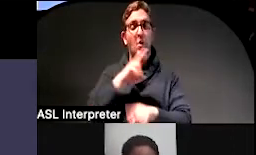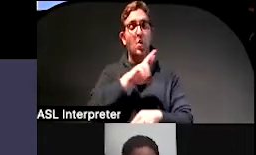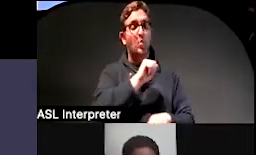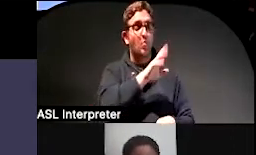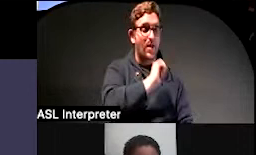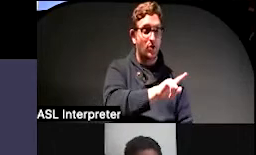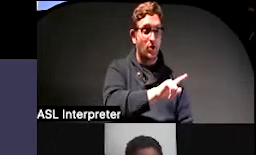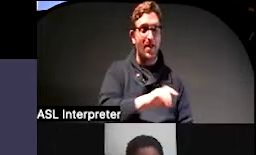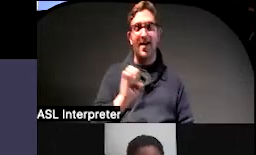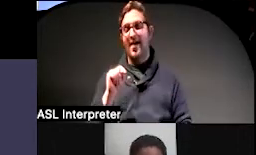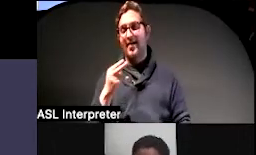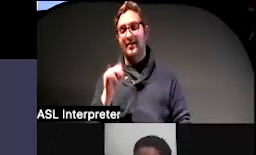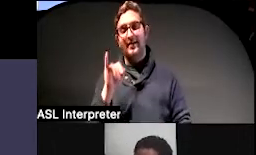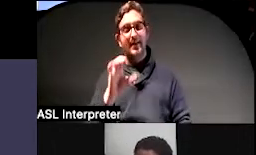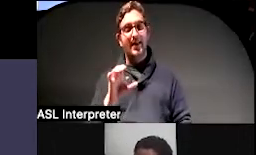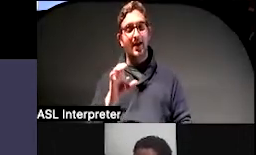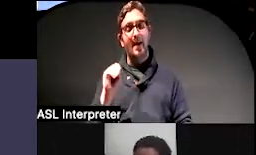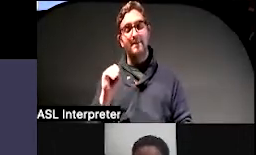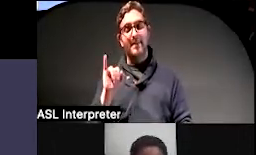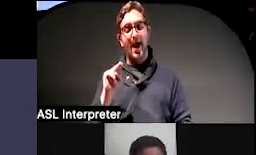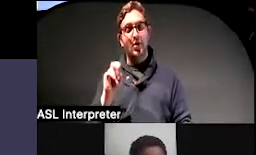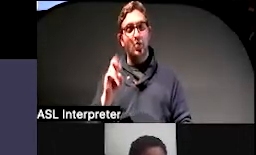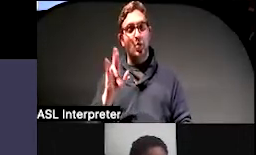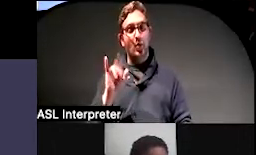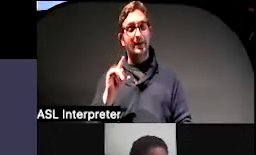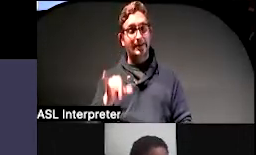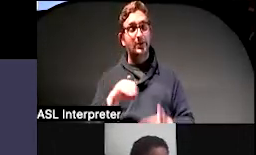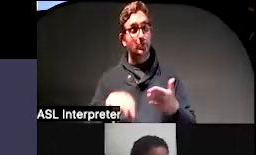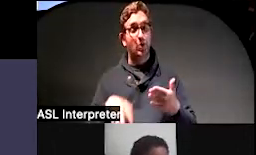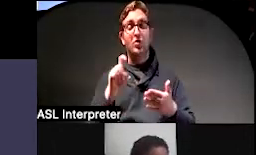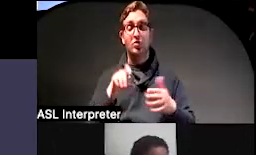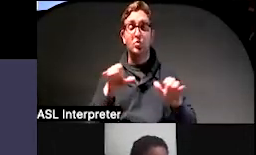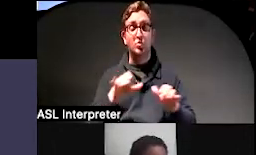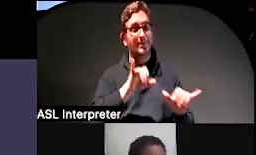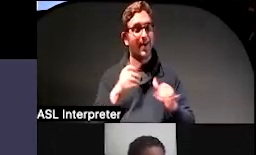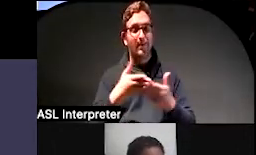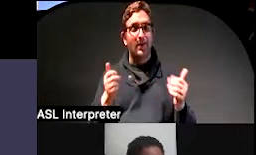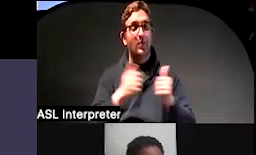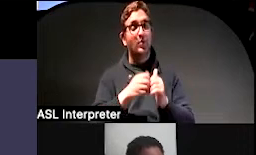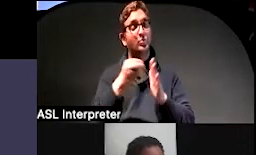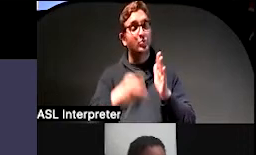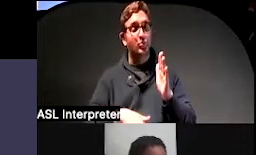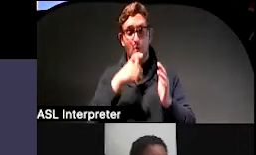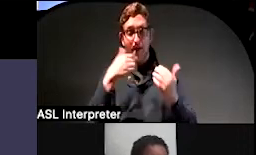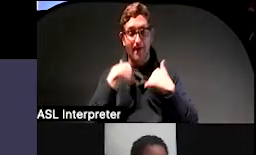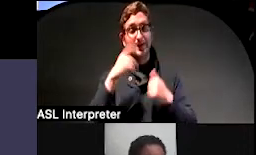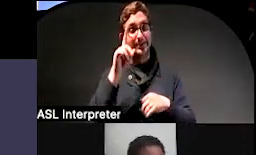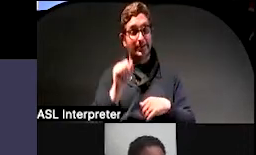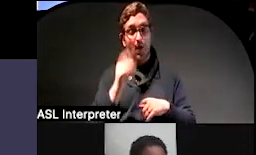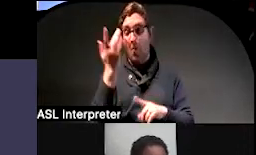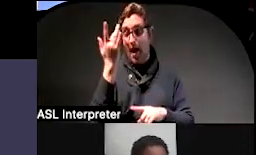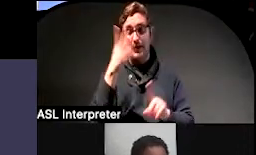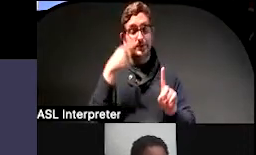minority students, they should do the same thing when it comes to students with disabilities, because at some point there's going to be